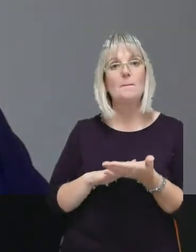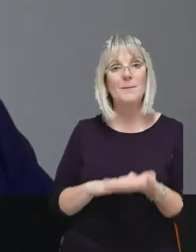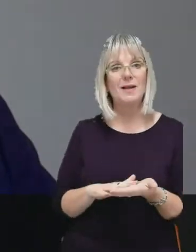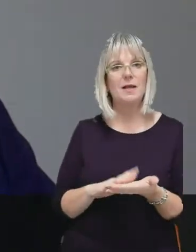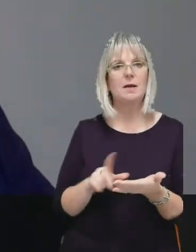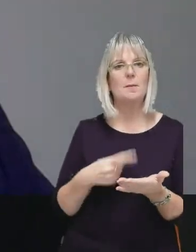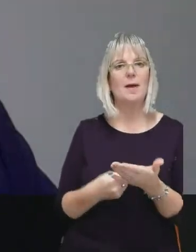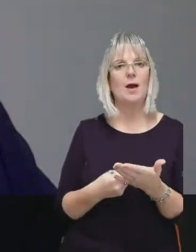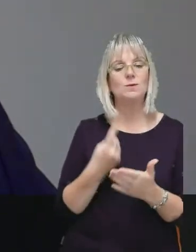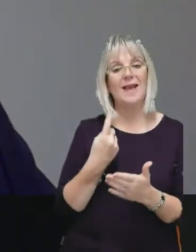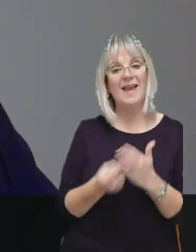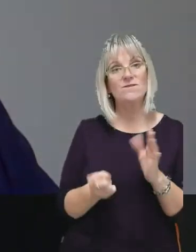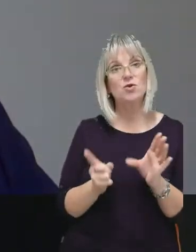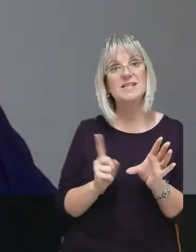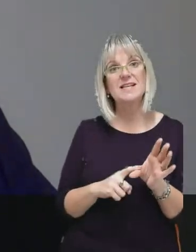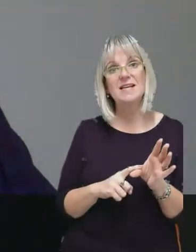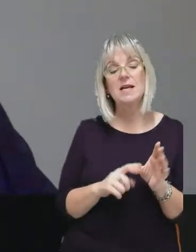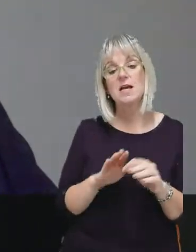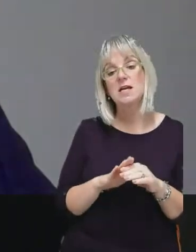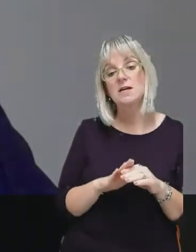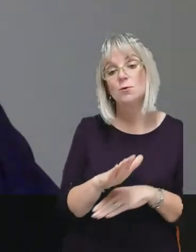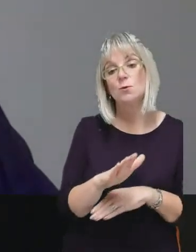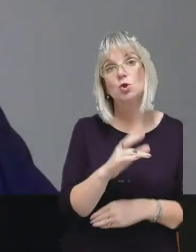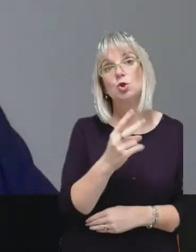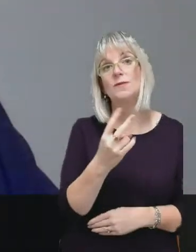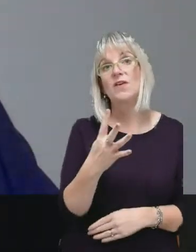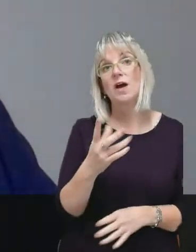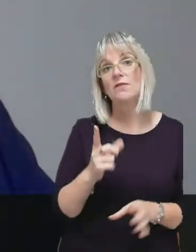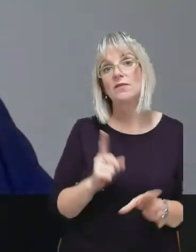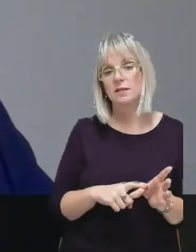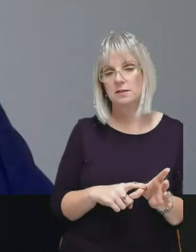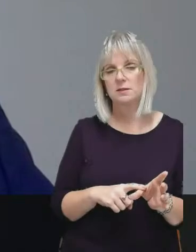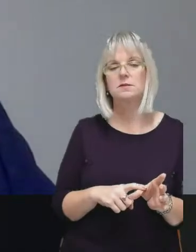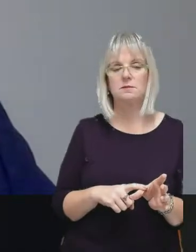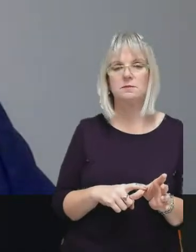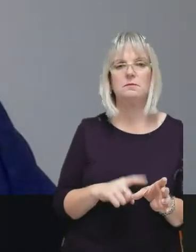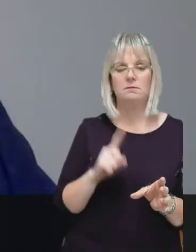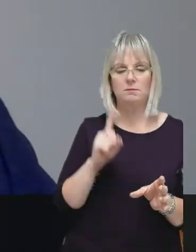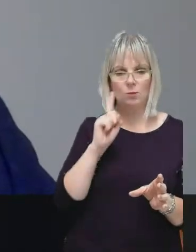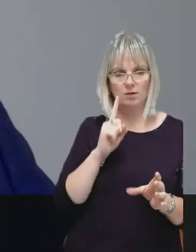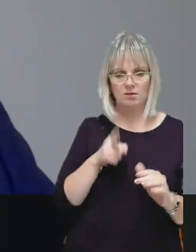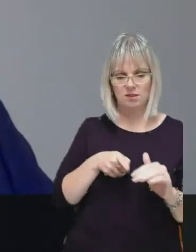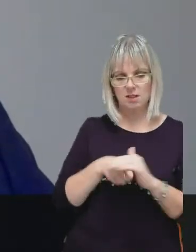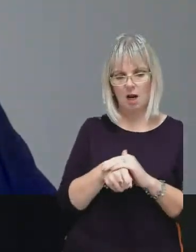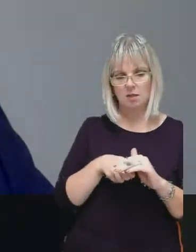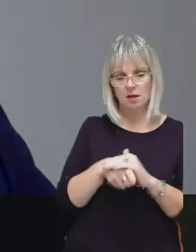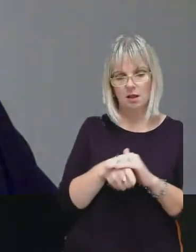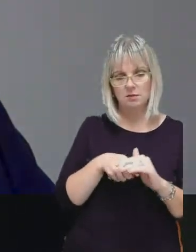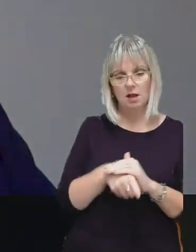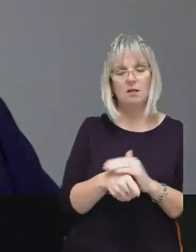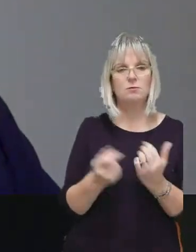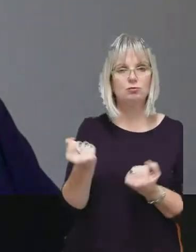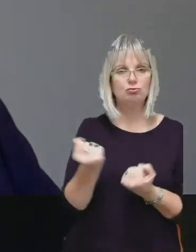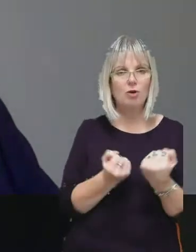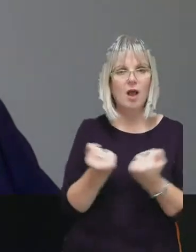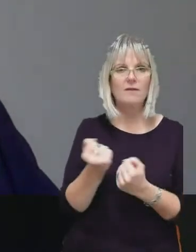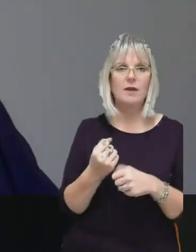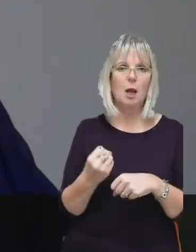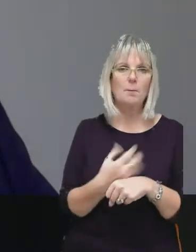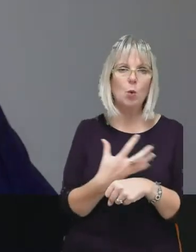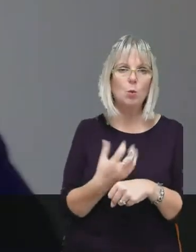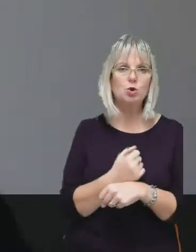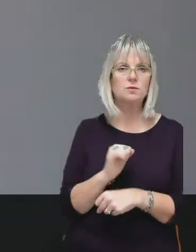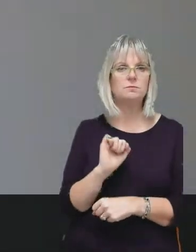future, locking in driving, pollution, congestion. That's why the Mayor's decision was very wrong